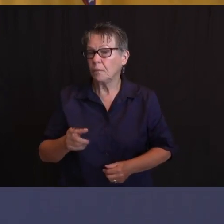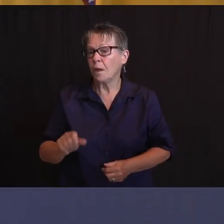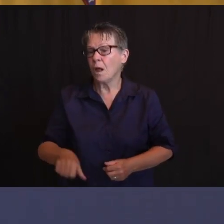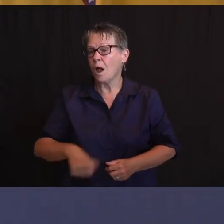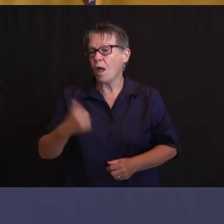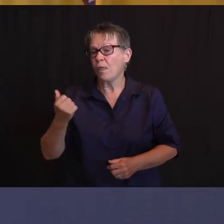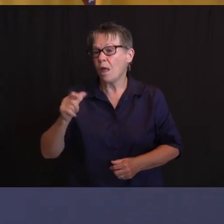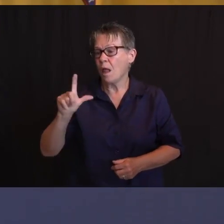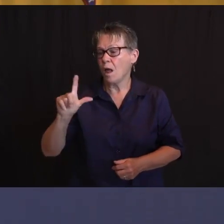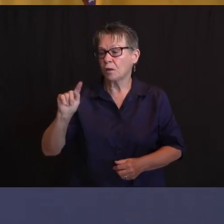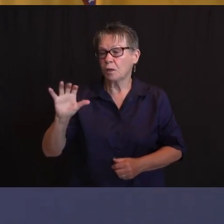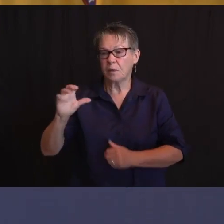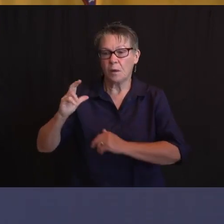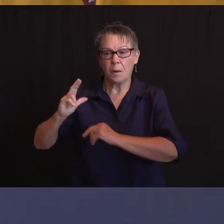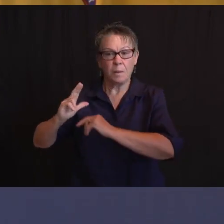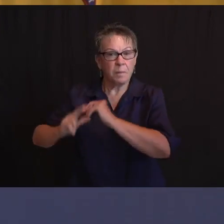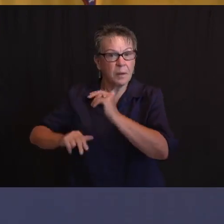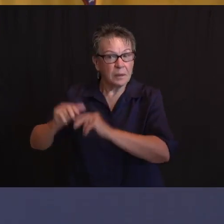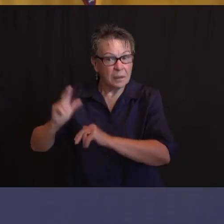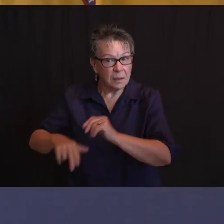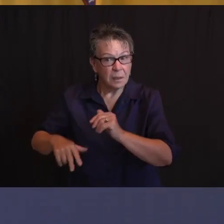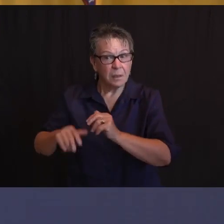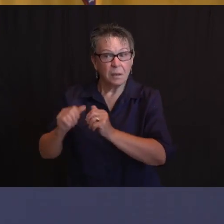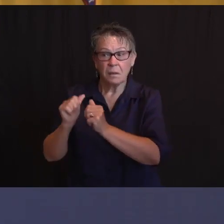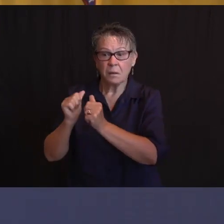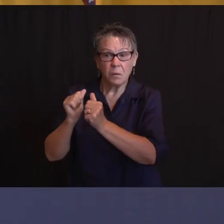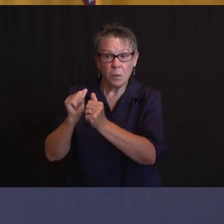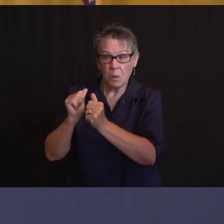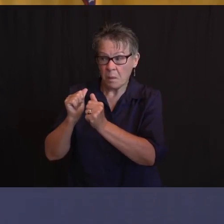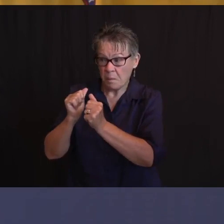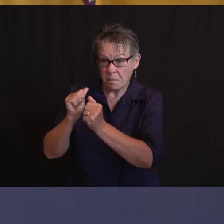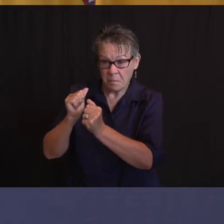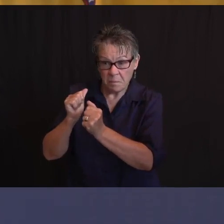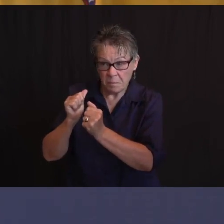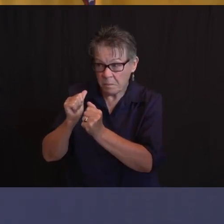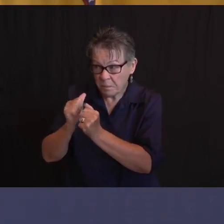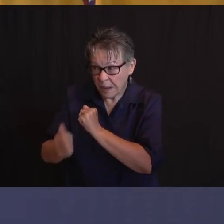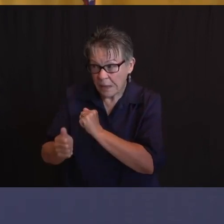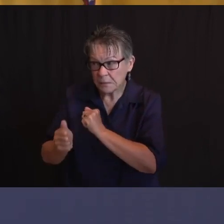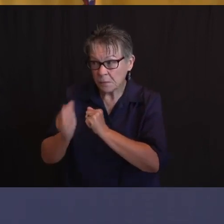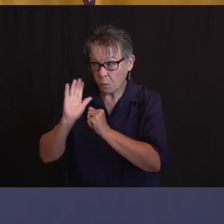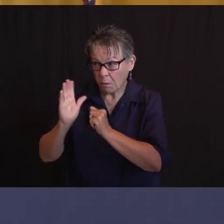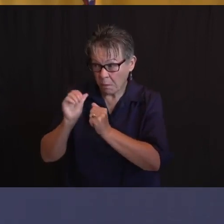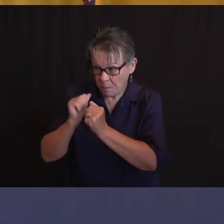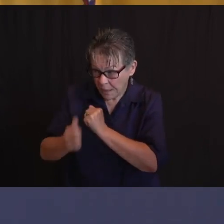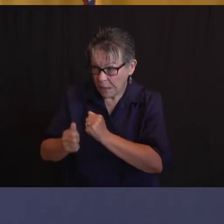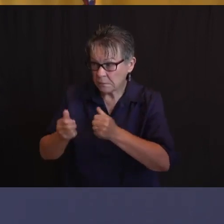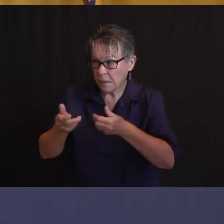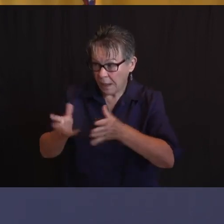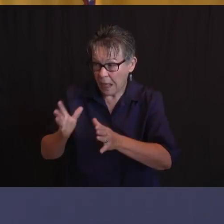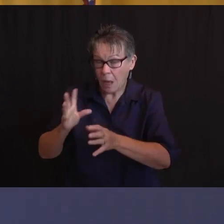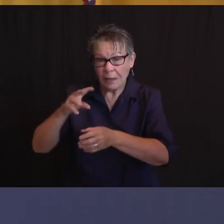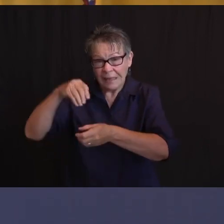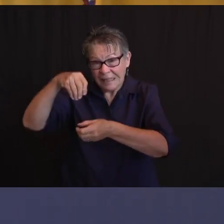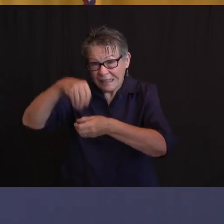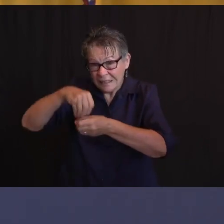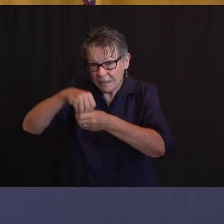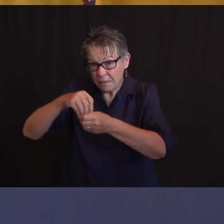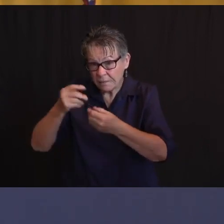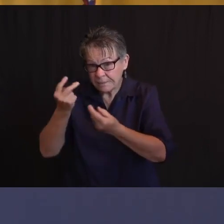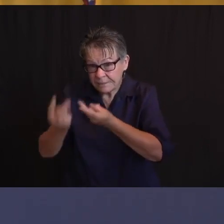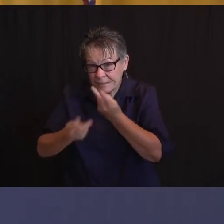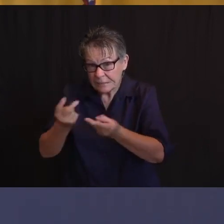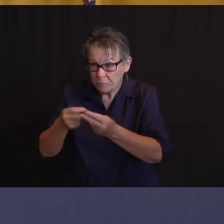the health department said it would update its zip code map monthly and look into publishing more detailed data on areas with